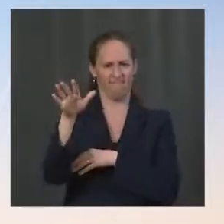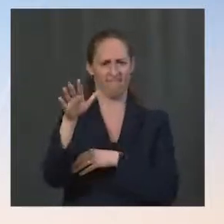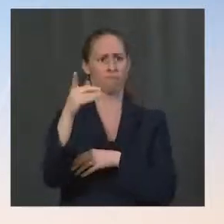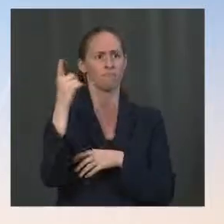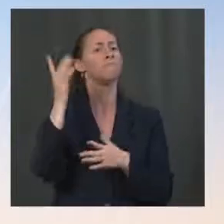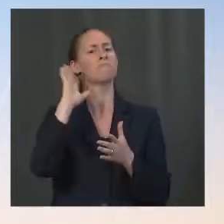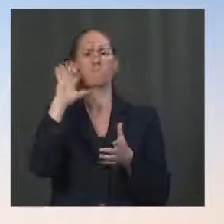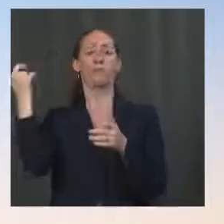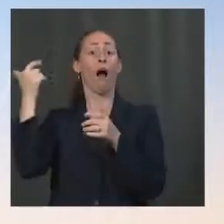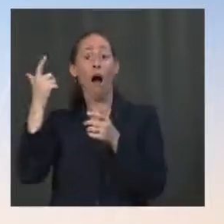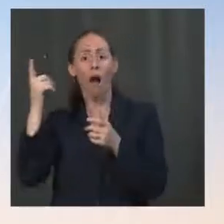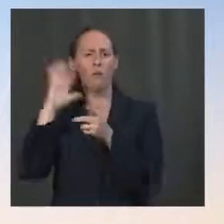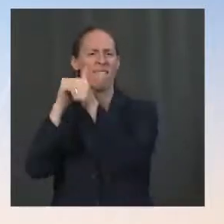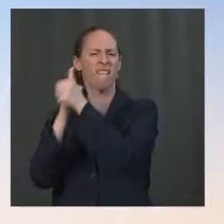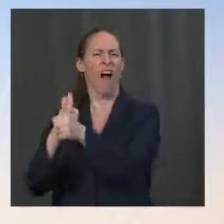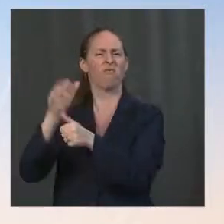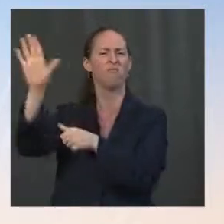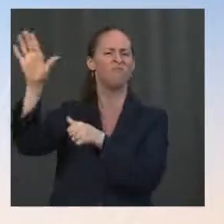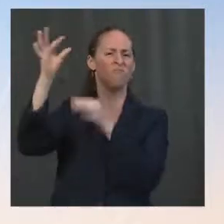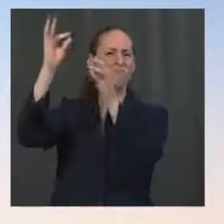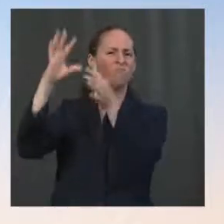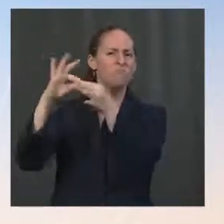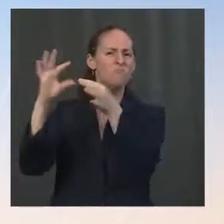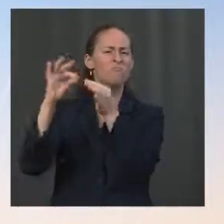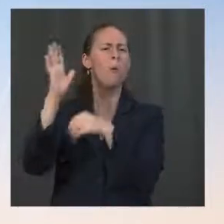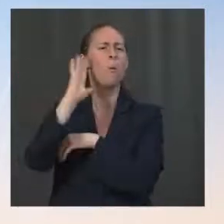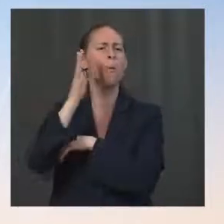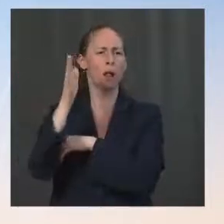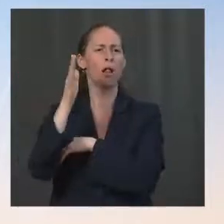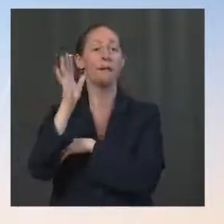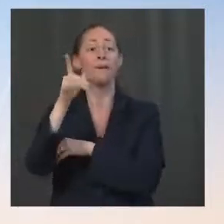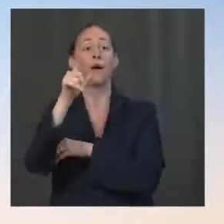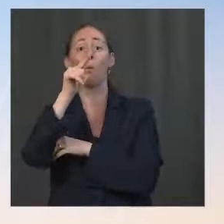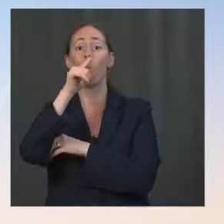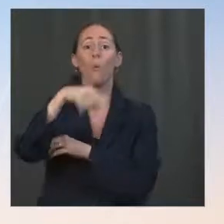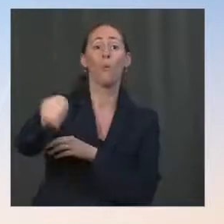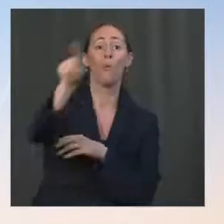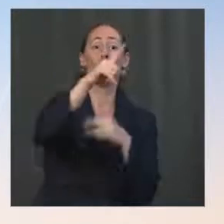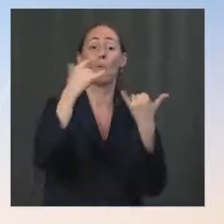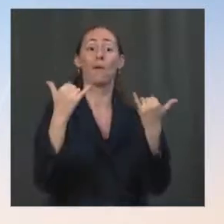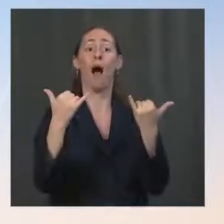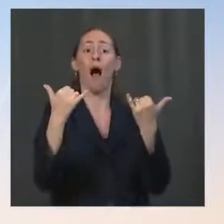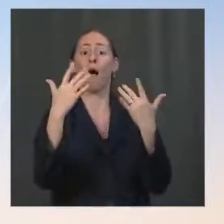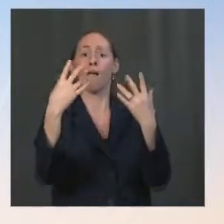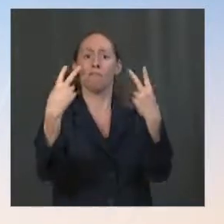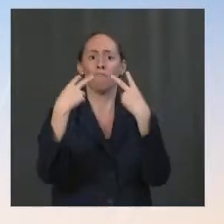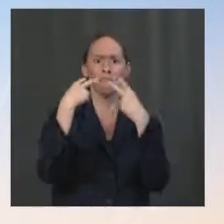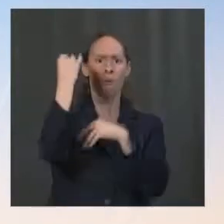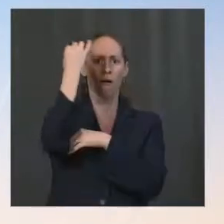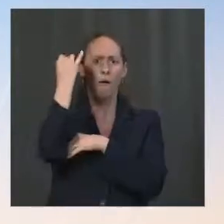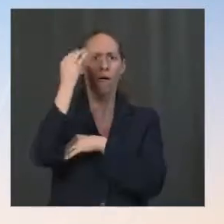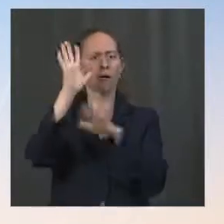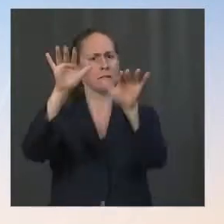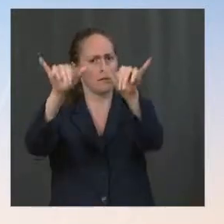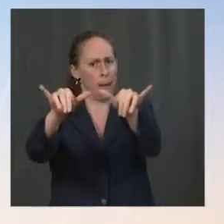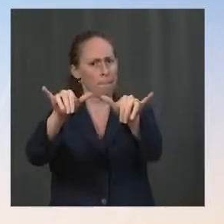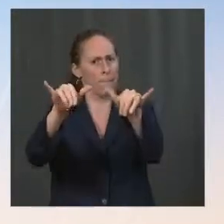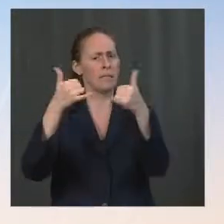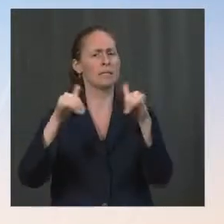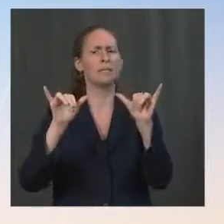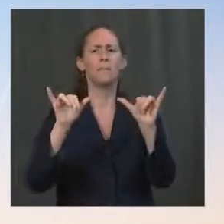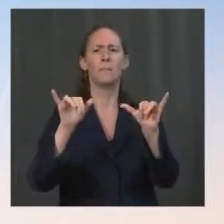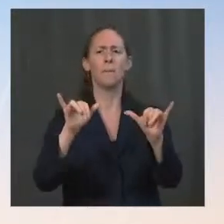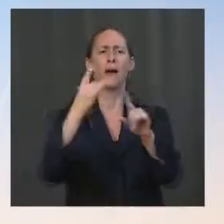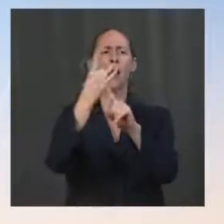by that. But for people watching at home, for you all who are reporting out this, nothing has changed about the 8-month timeline as it relates to the